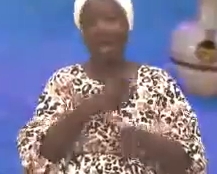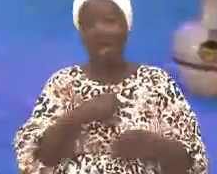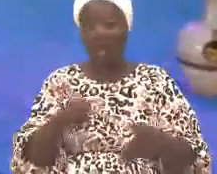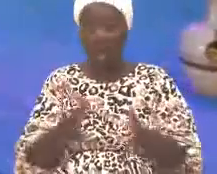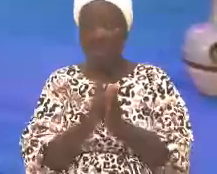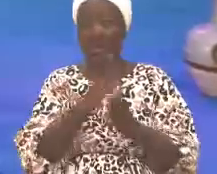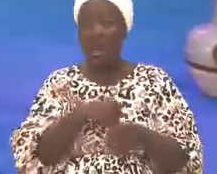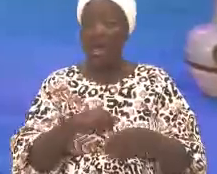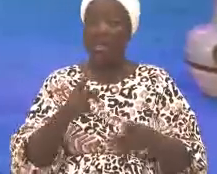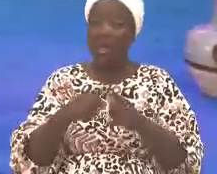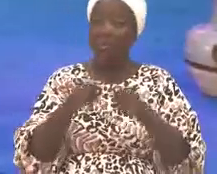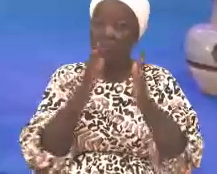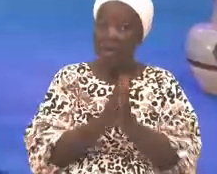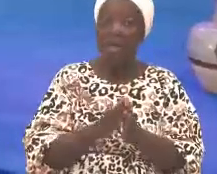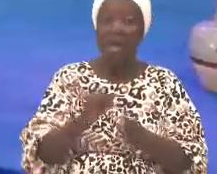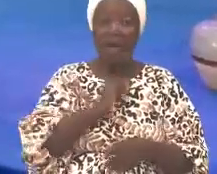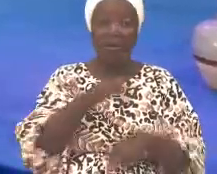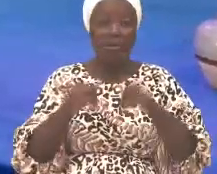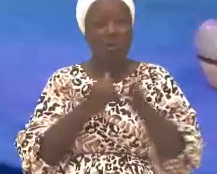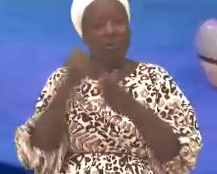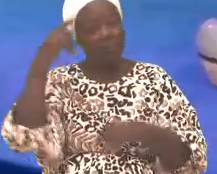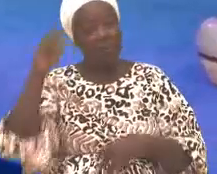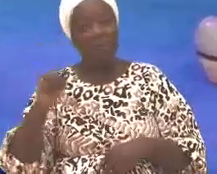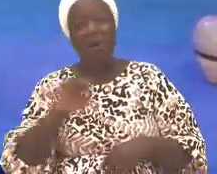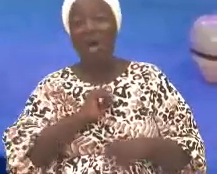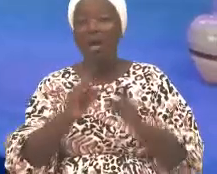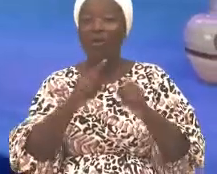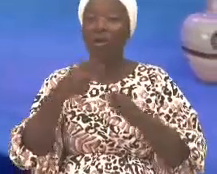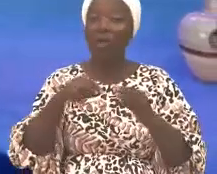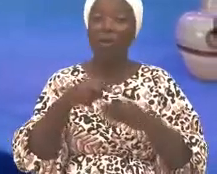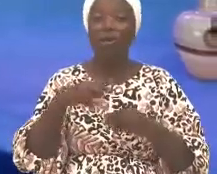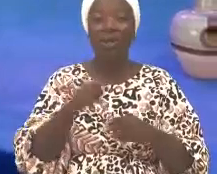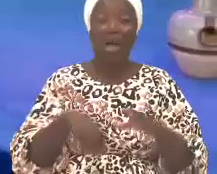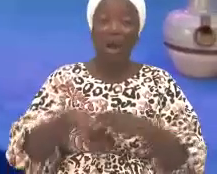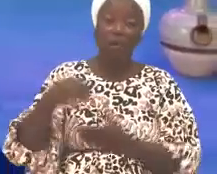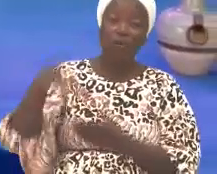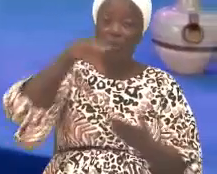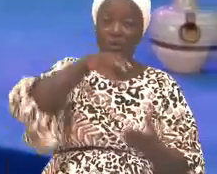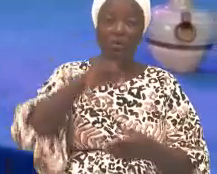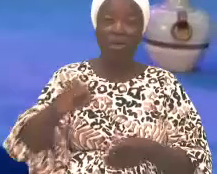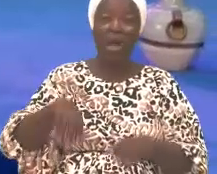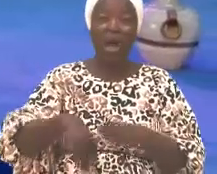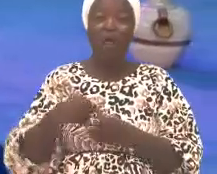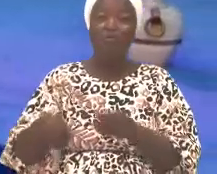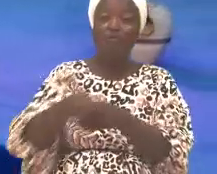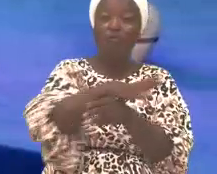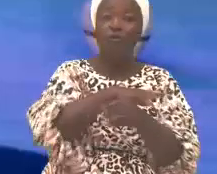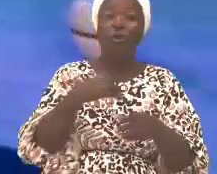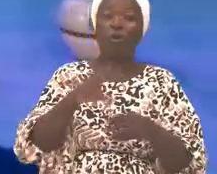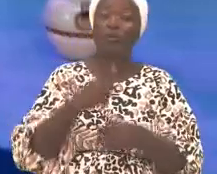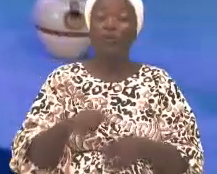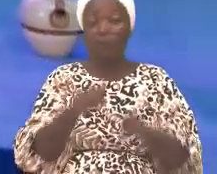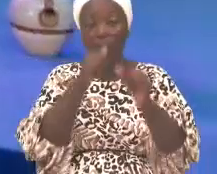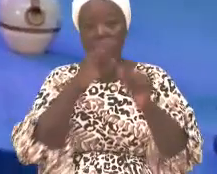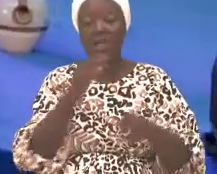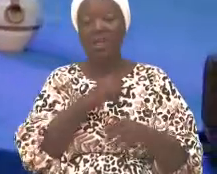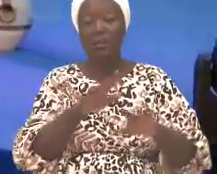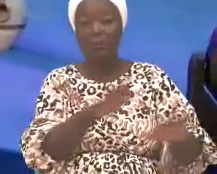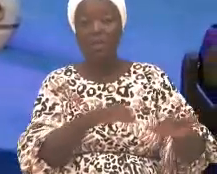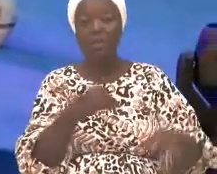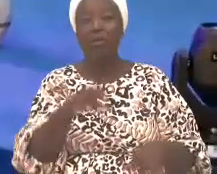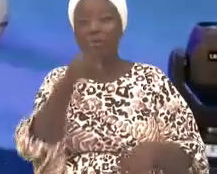pray, I'll do it for them. I talk about the outpouring, outflow of the blessing, the mercy of God